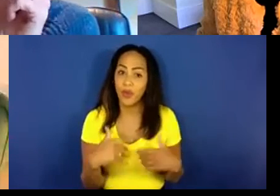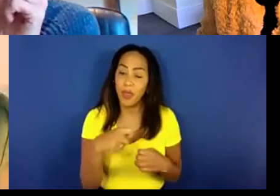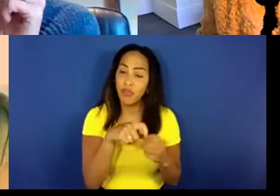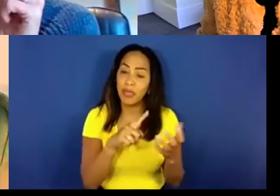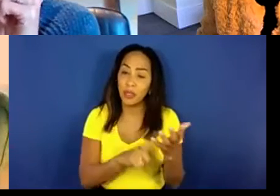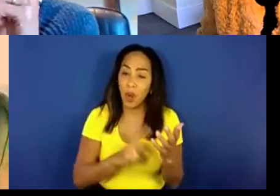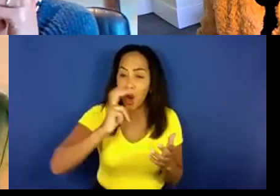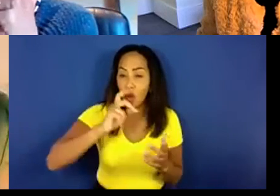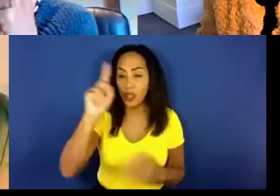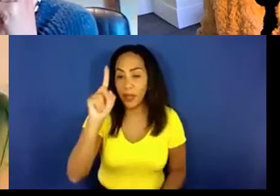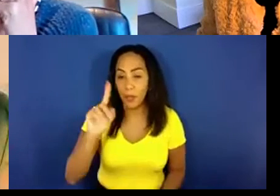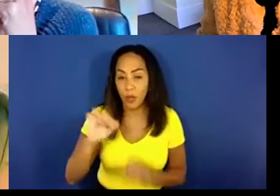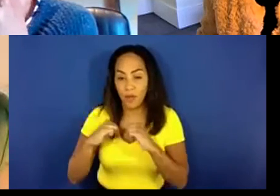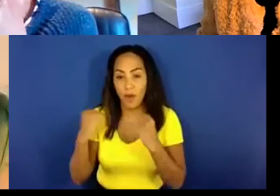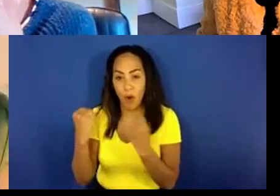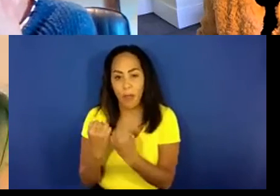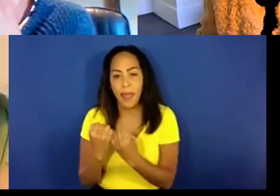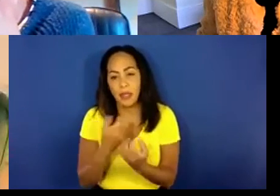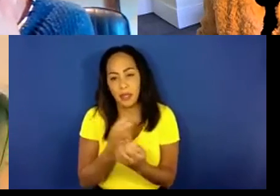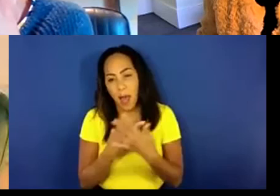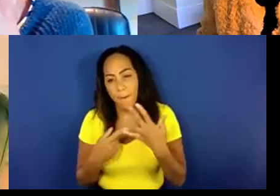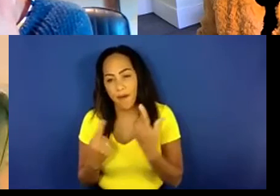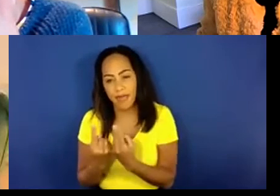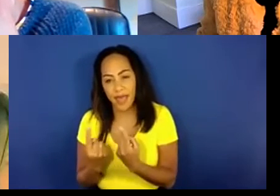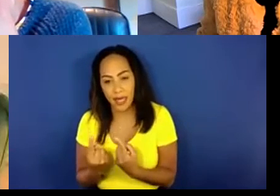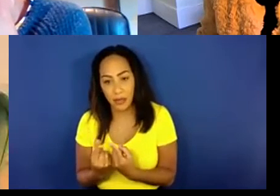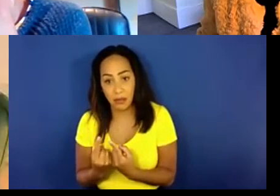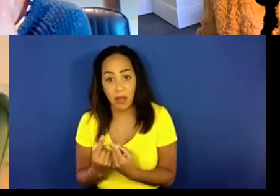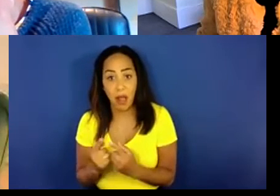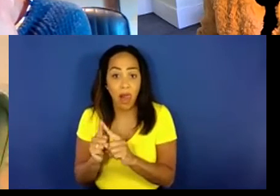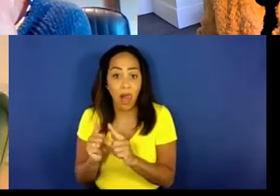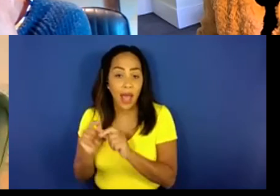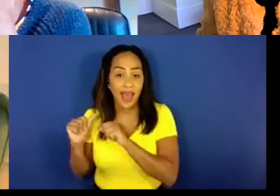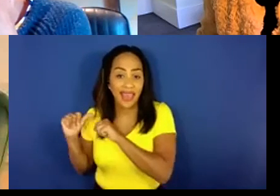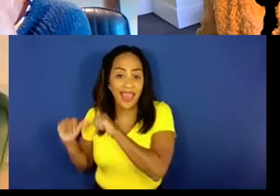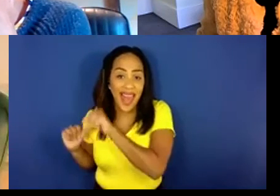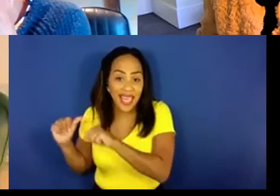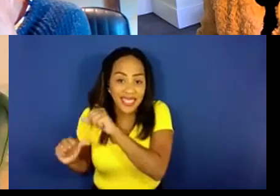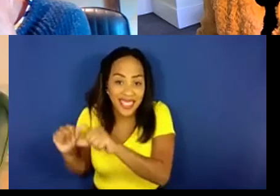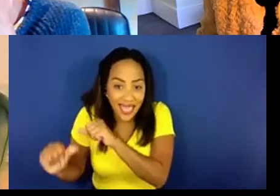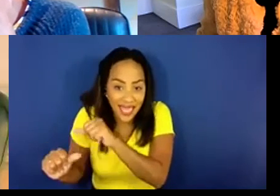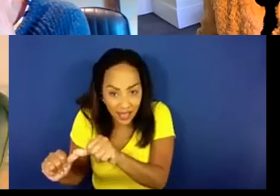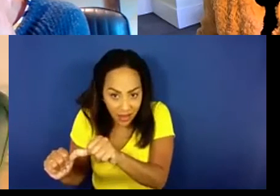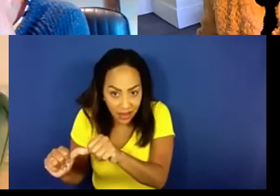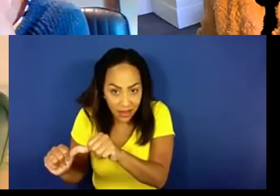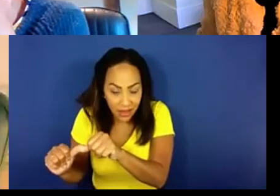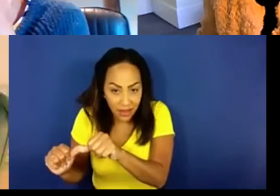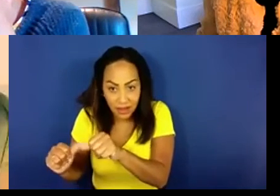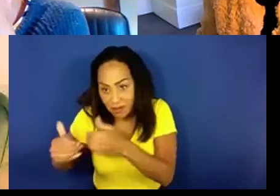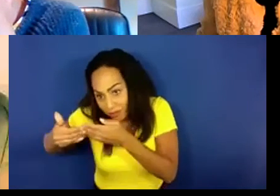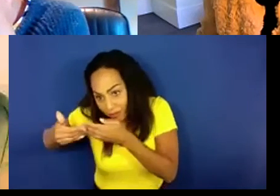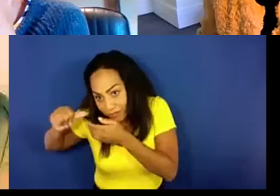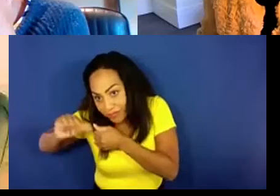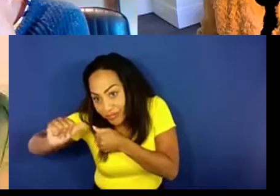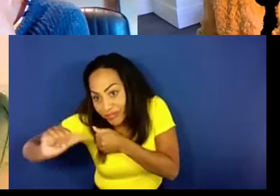the legacy of voice and influence is really important, what we build going forward. And that's